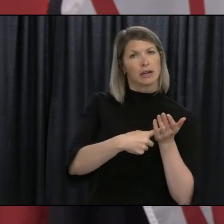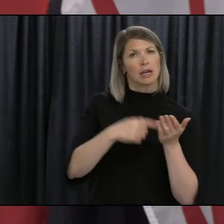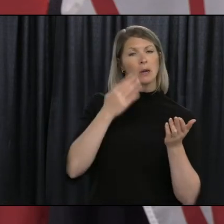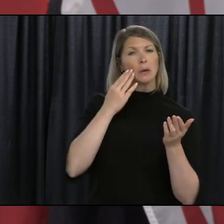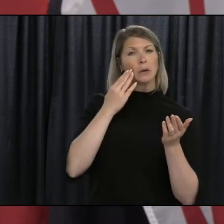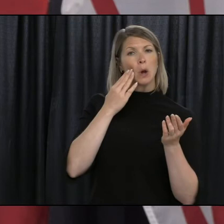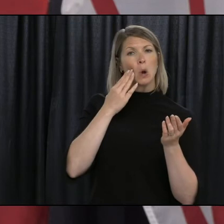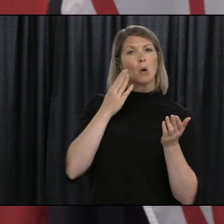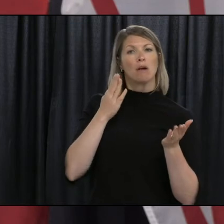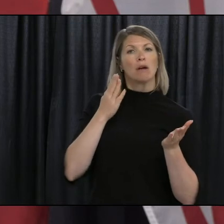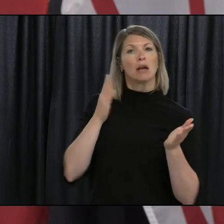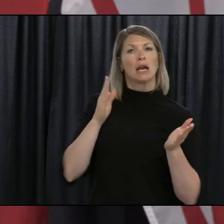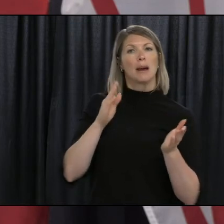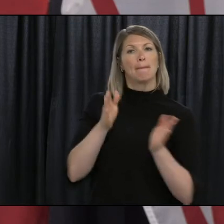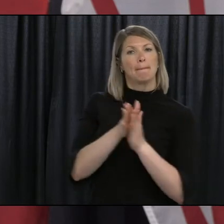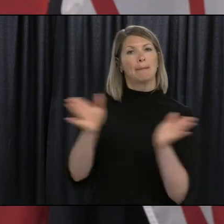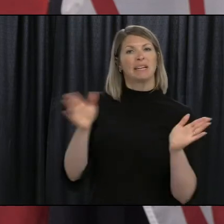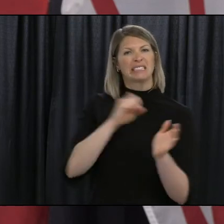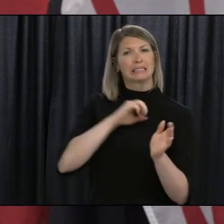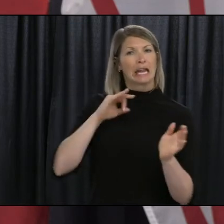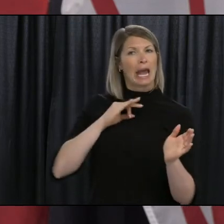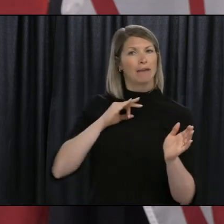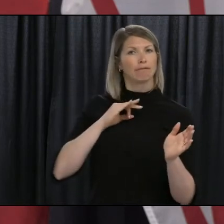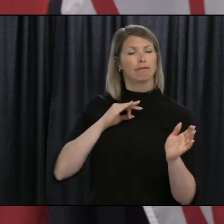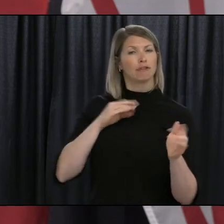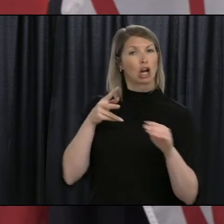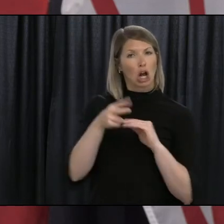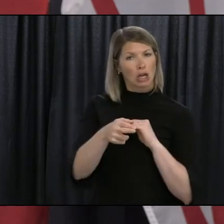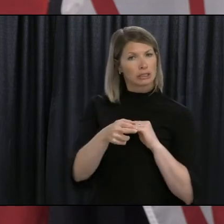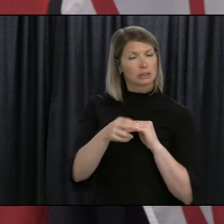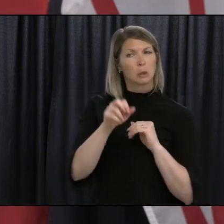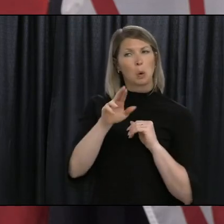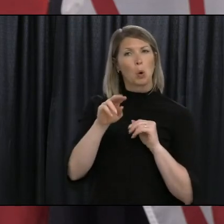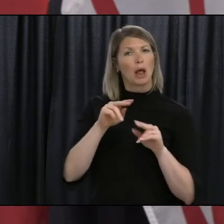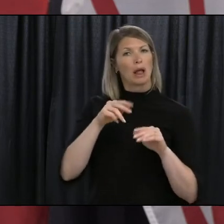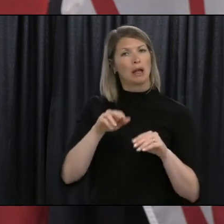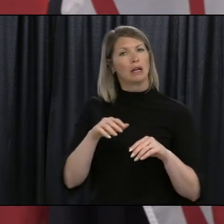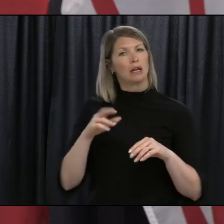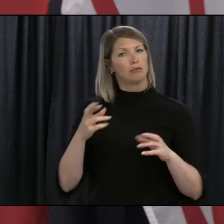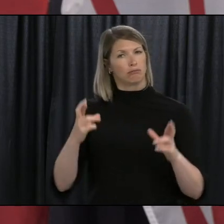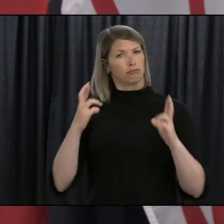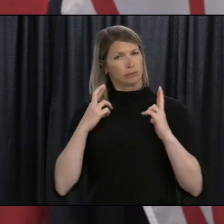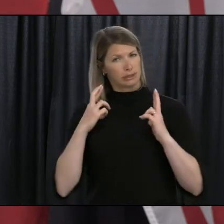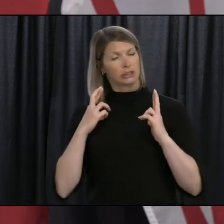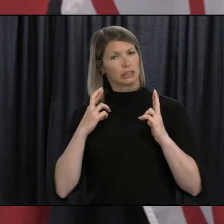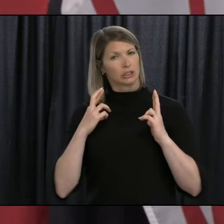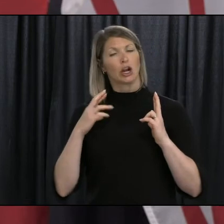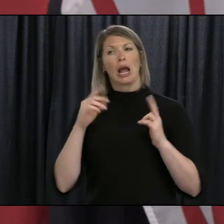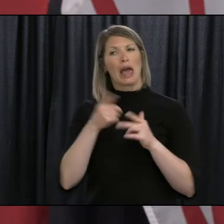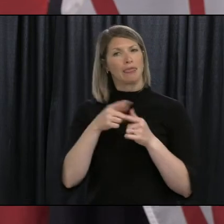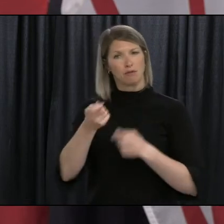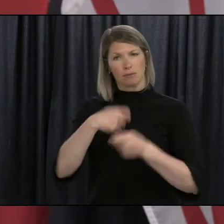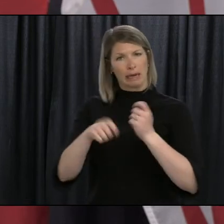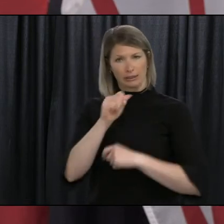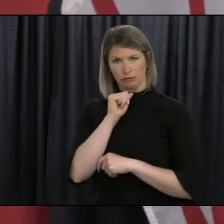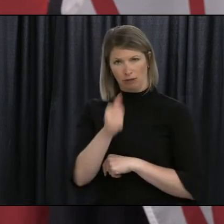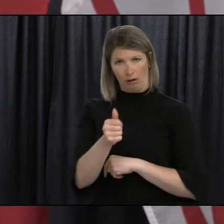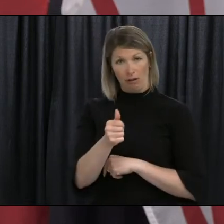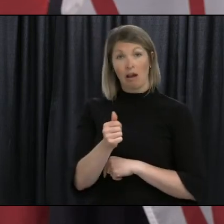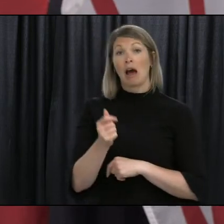of the public sector? We've had a significant reduction in the public sector through attrition. I think we need to become even